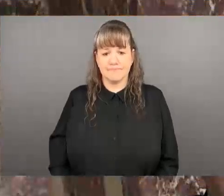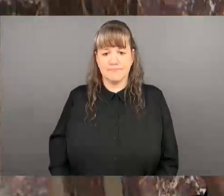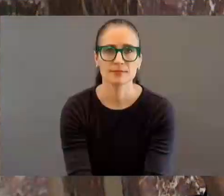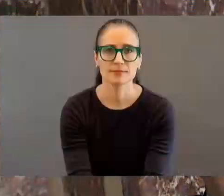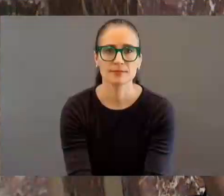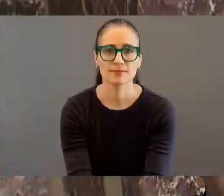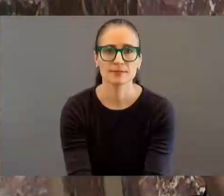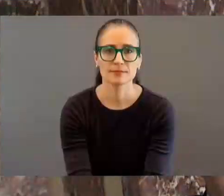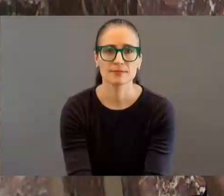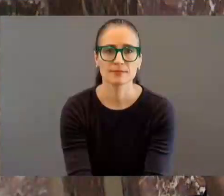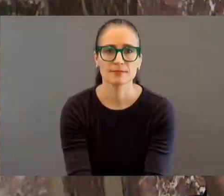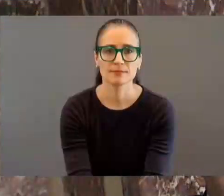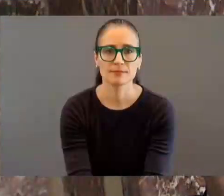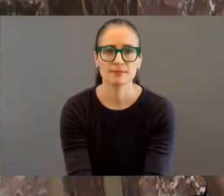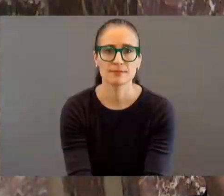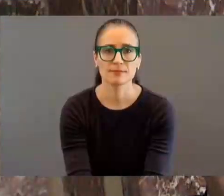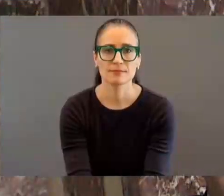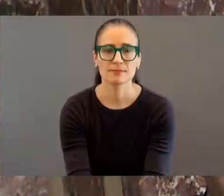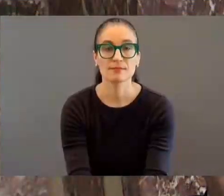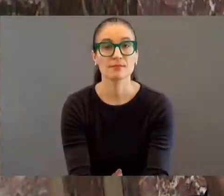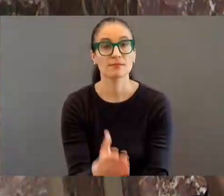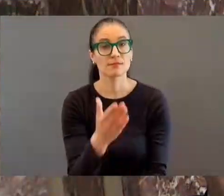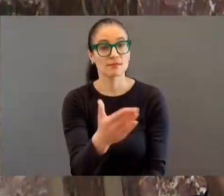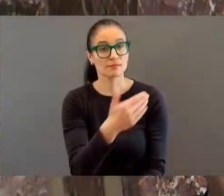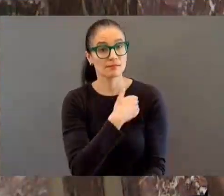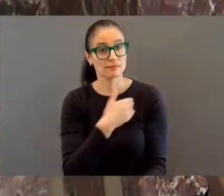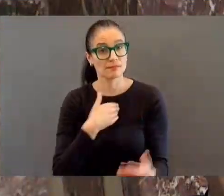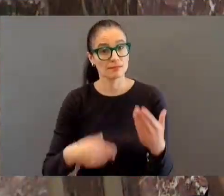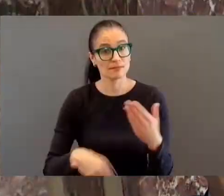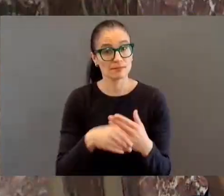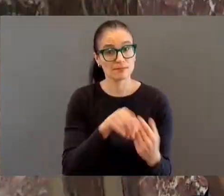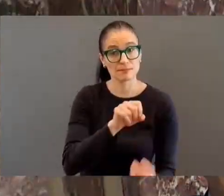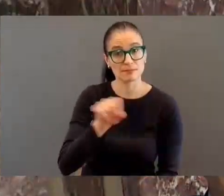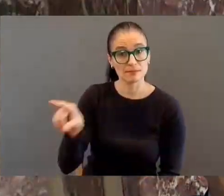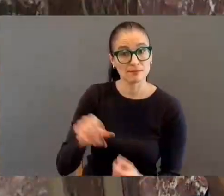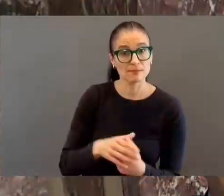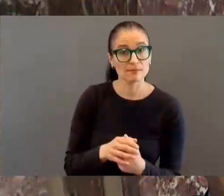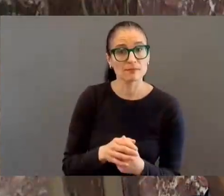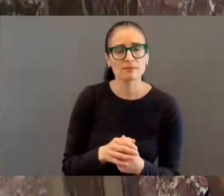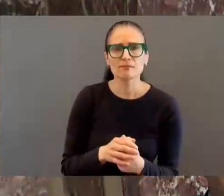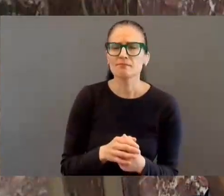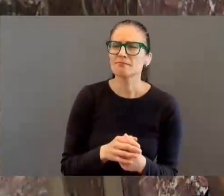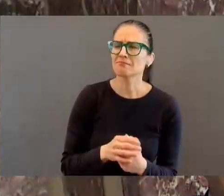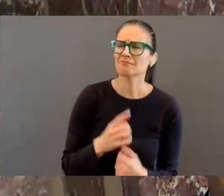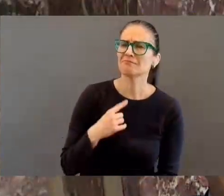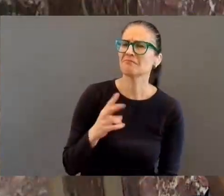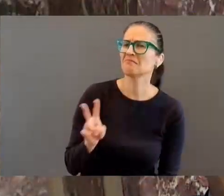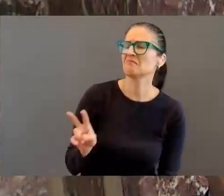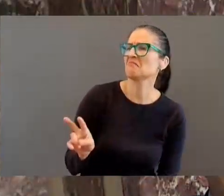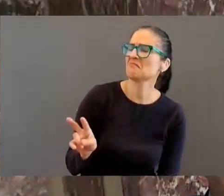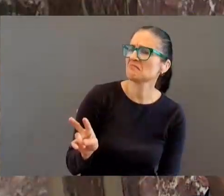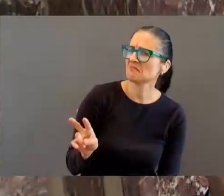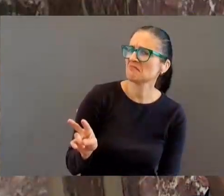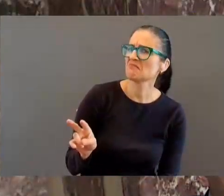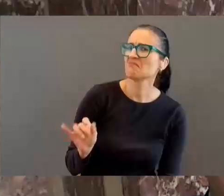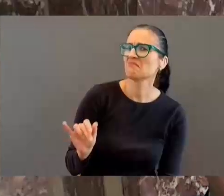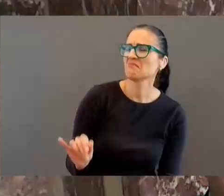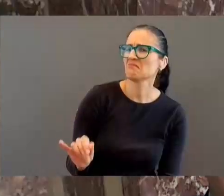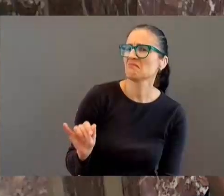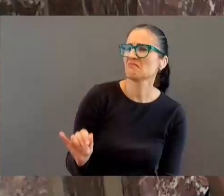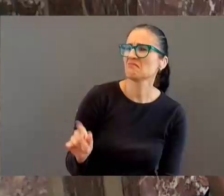Thank you very much, Mr. Speaker. I find it interesting that the minister talks about encampments. Well, here's a horror